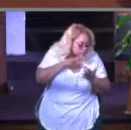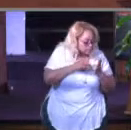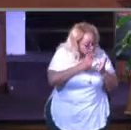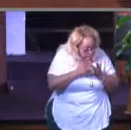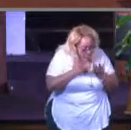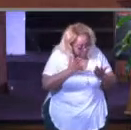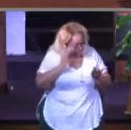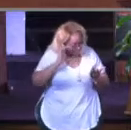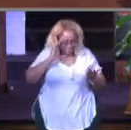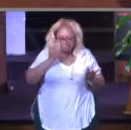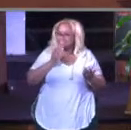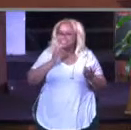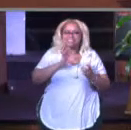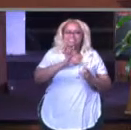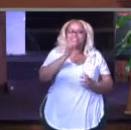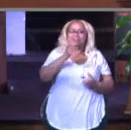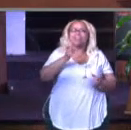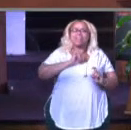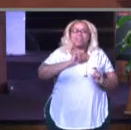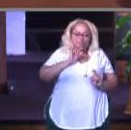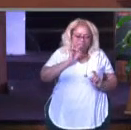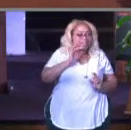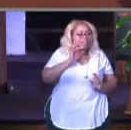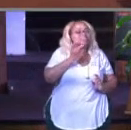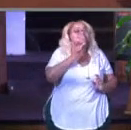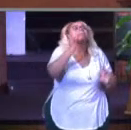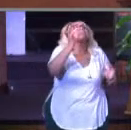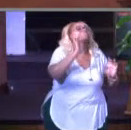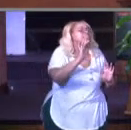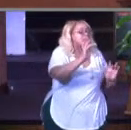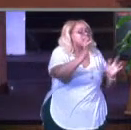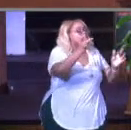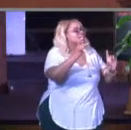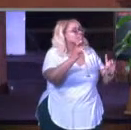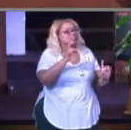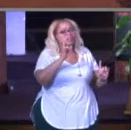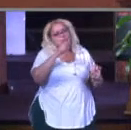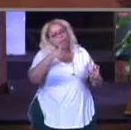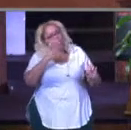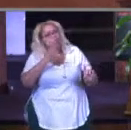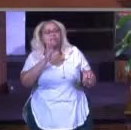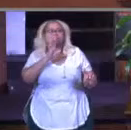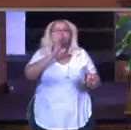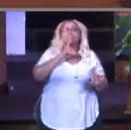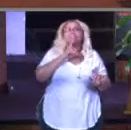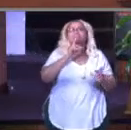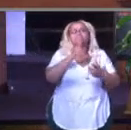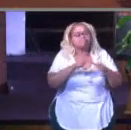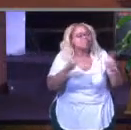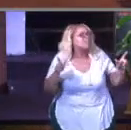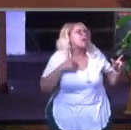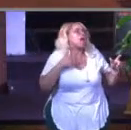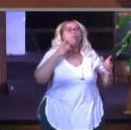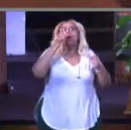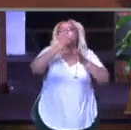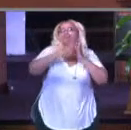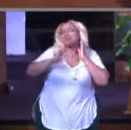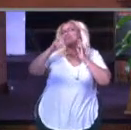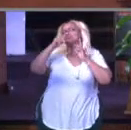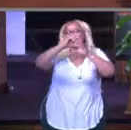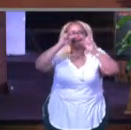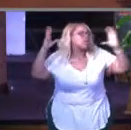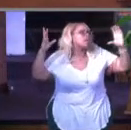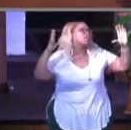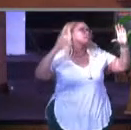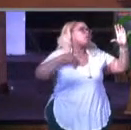and it seems like the Spirit only gives them a little taste. Say, but I want to speak in tongues, I want to prophesy, I want to interpret dreams, I